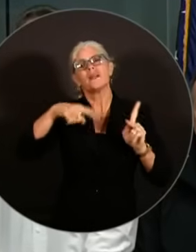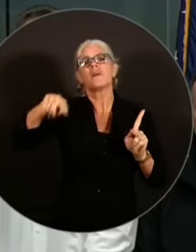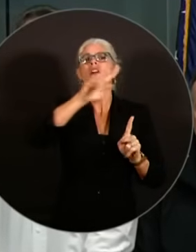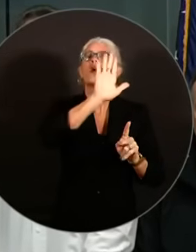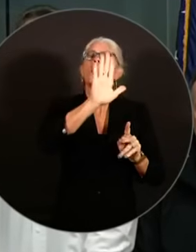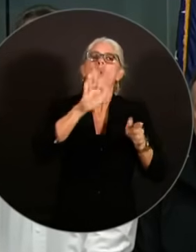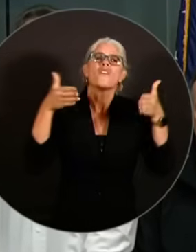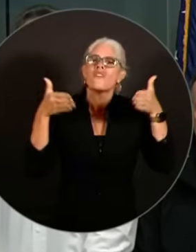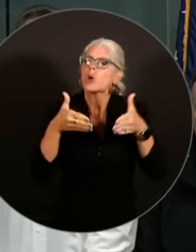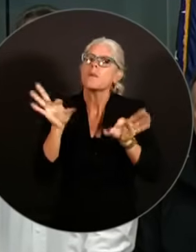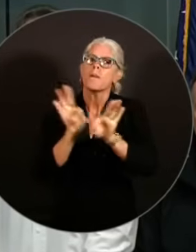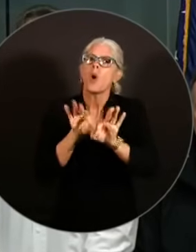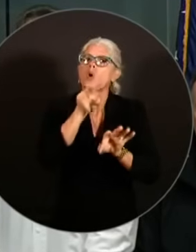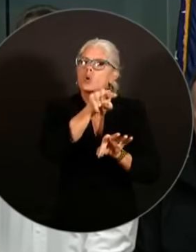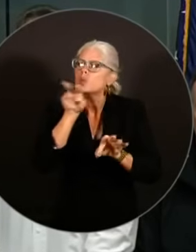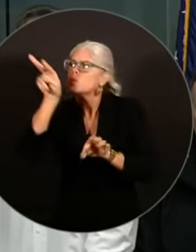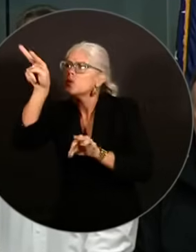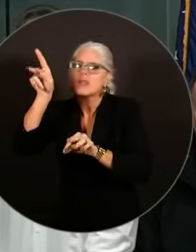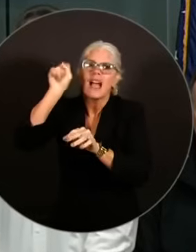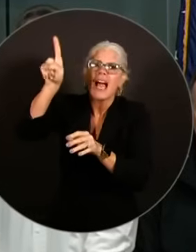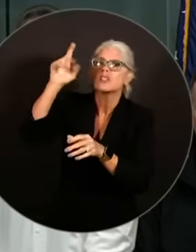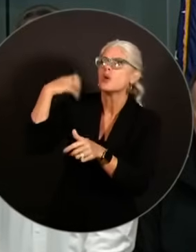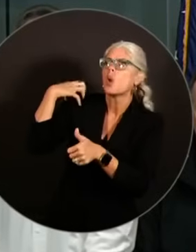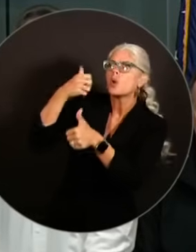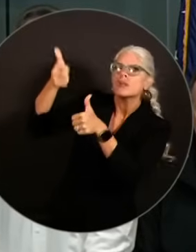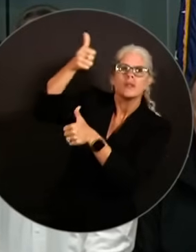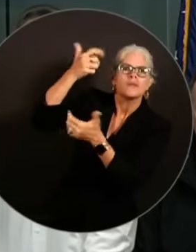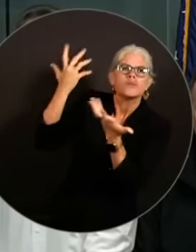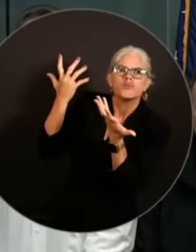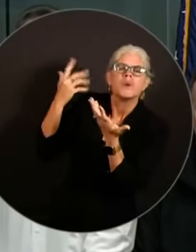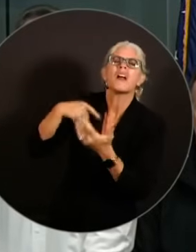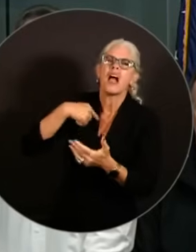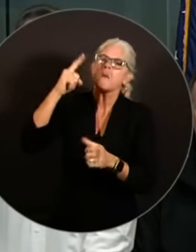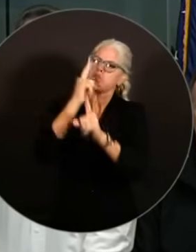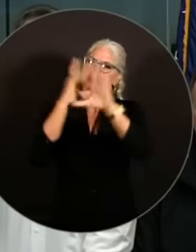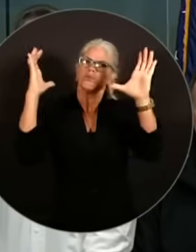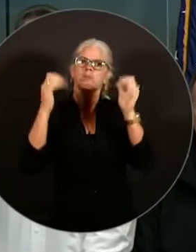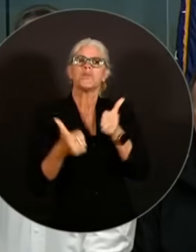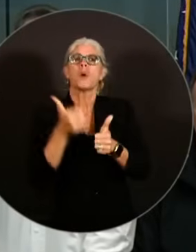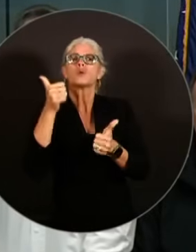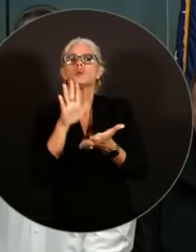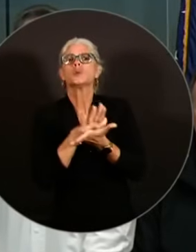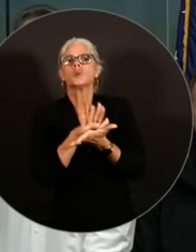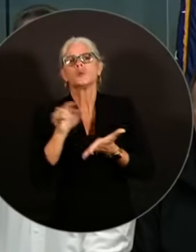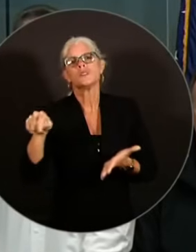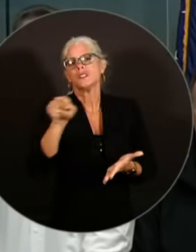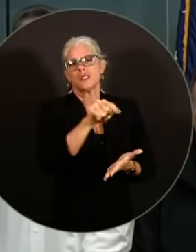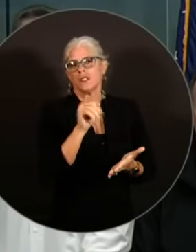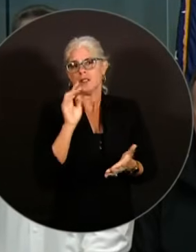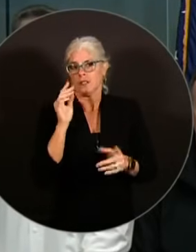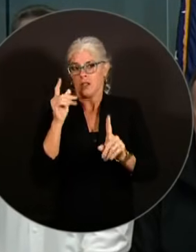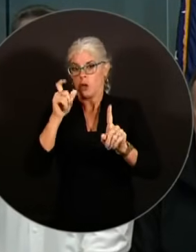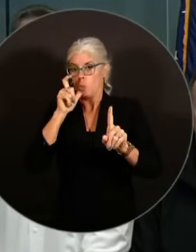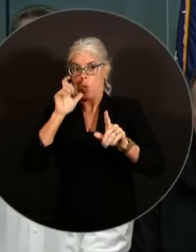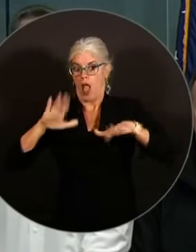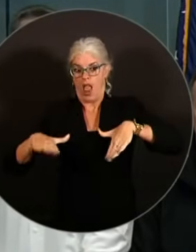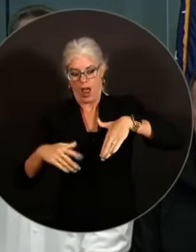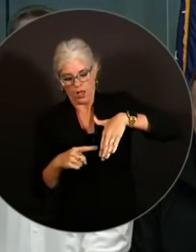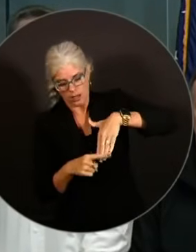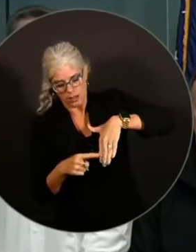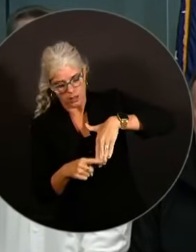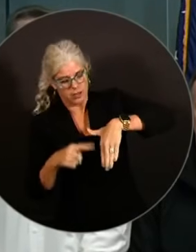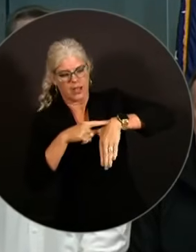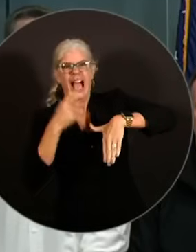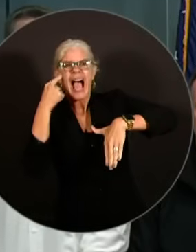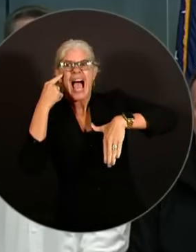their local officials about what that's going to be. I would imagine a lot of the schools that were not necessarily in the direct path of the storm will be open